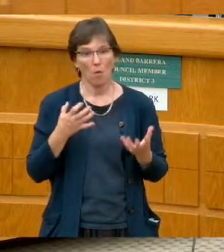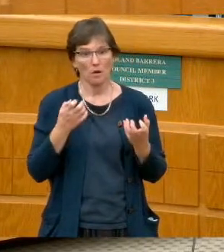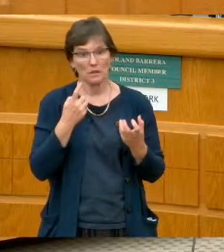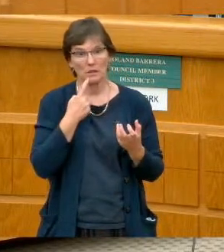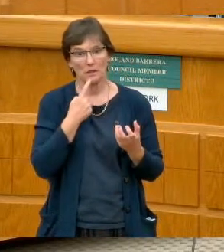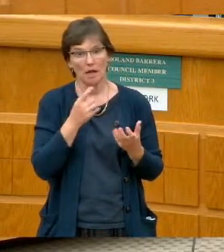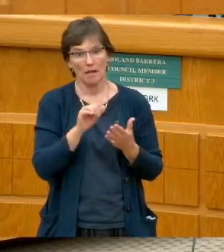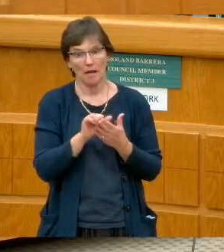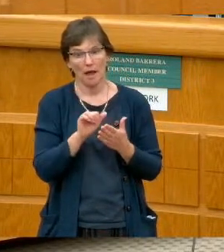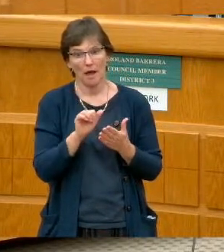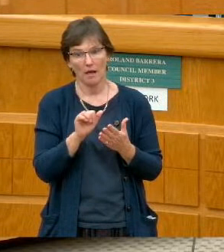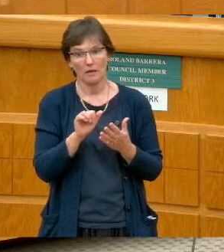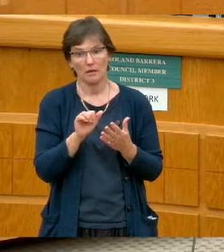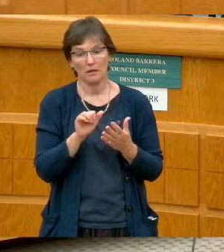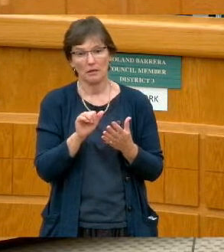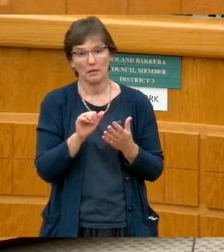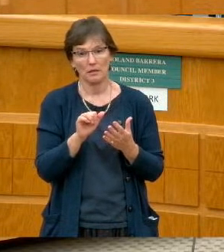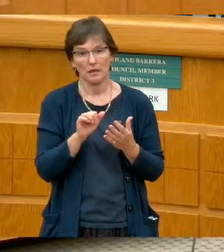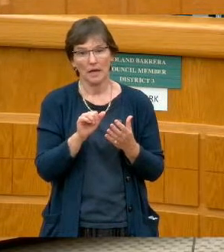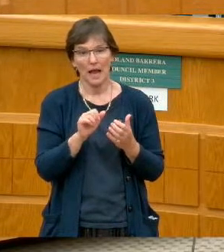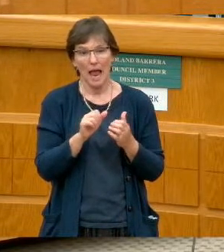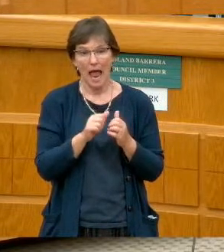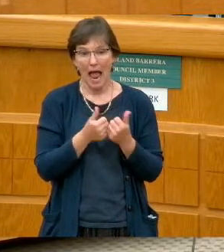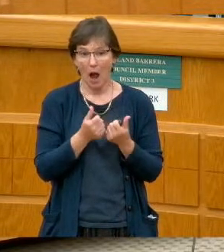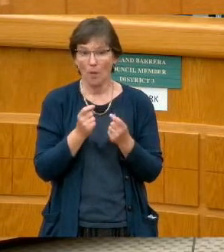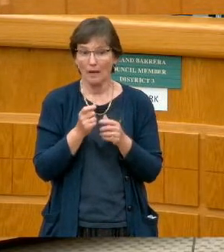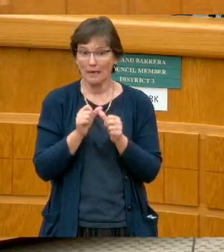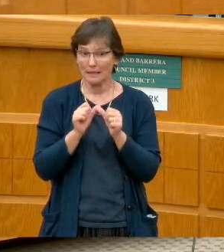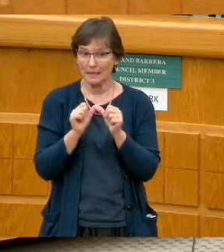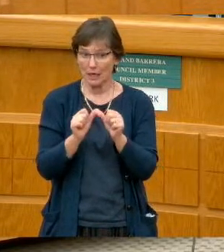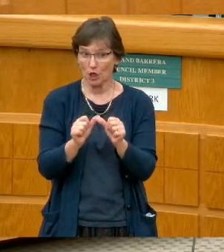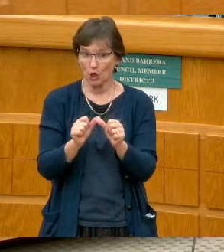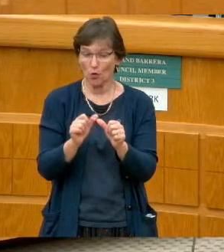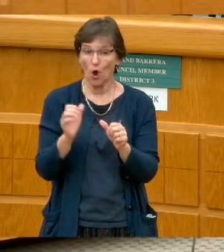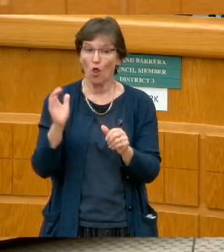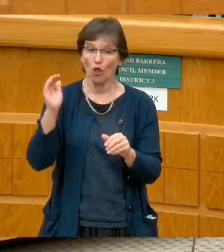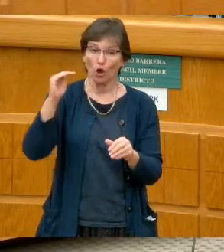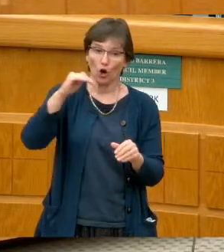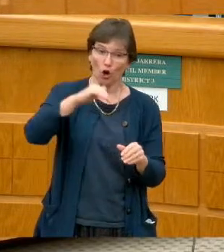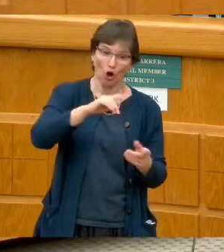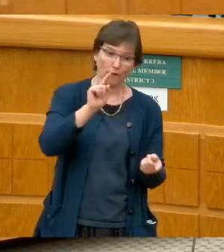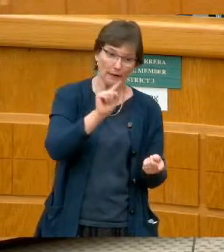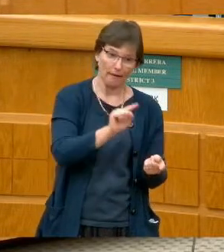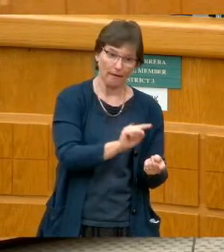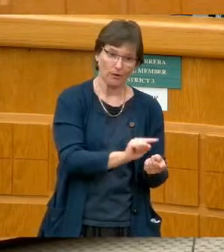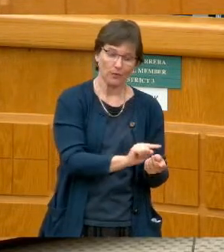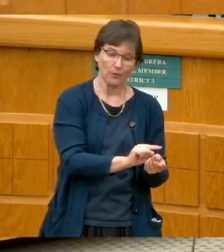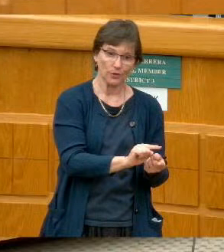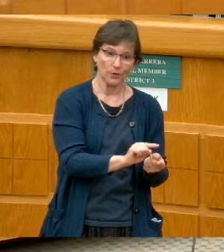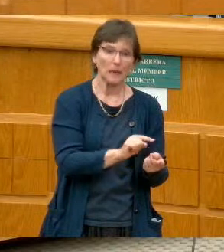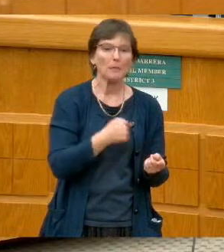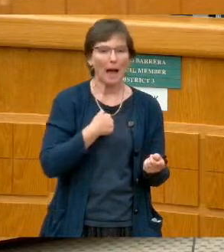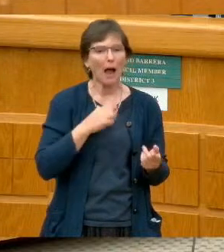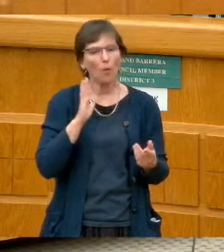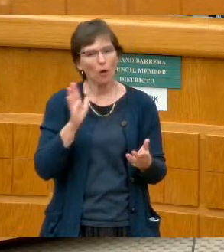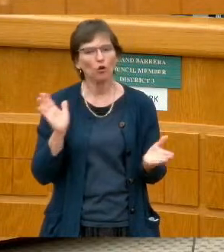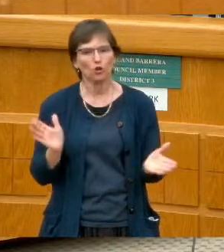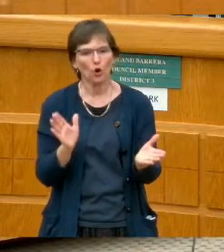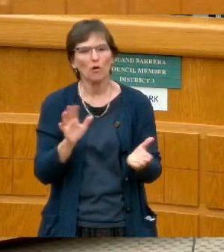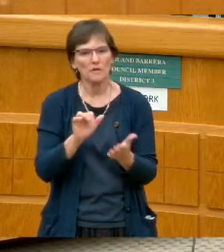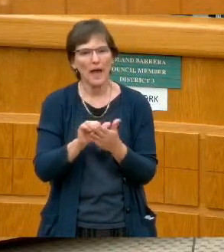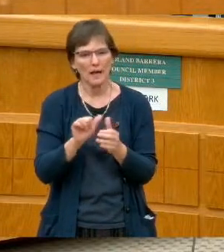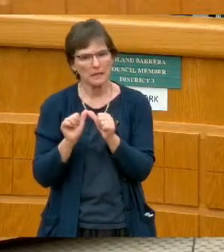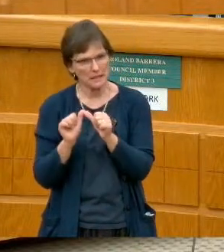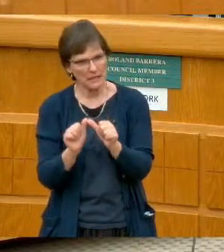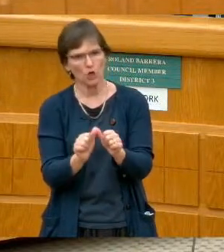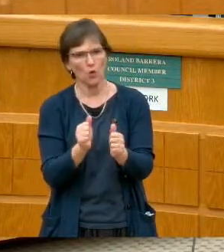like to say that the trend in bending that curve needs to not only continue, but I'm going to